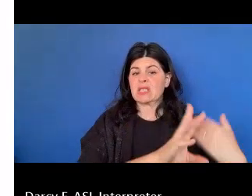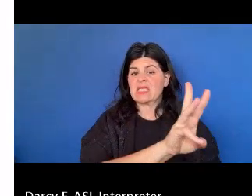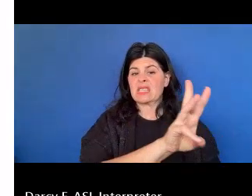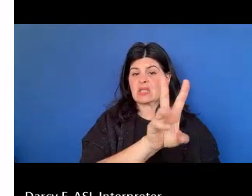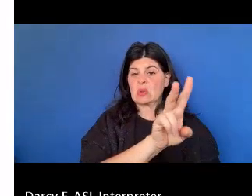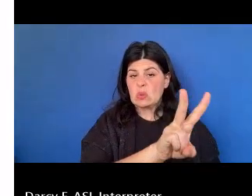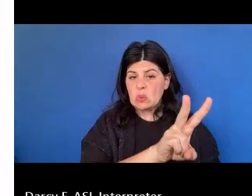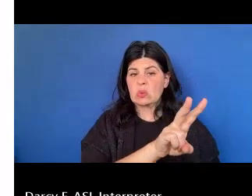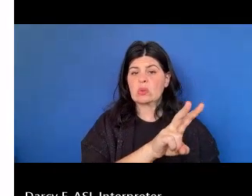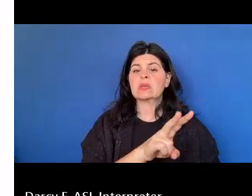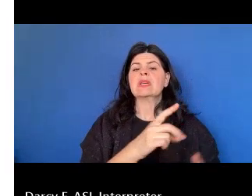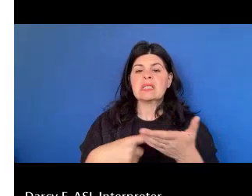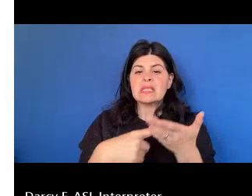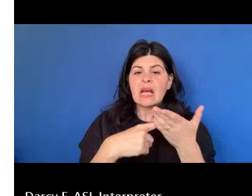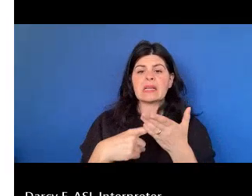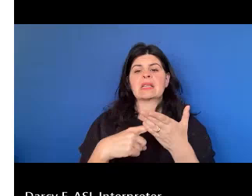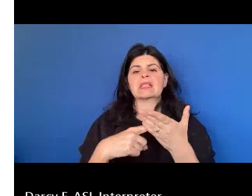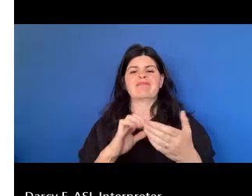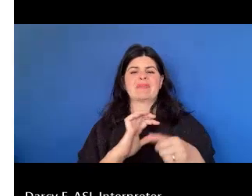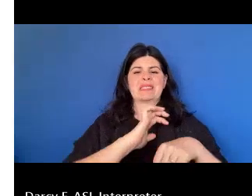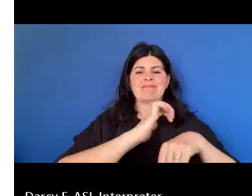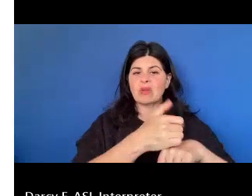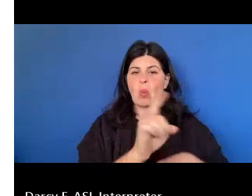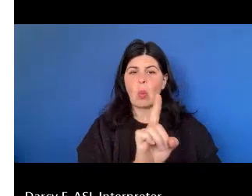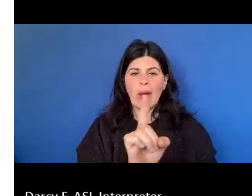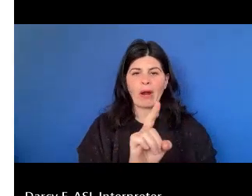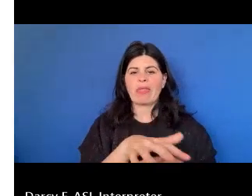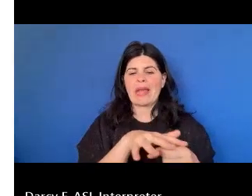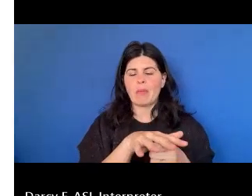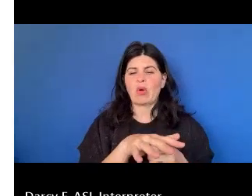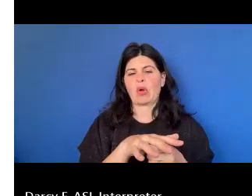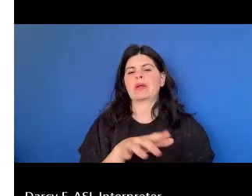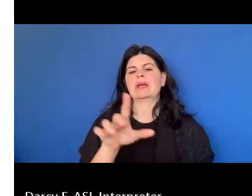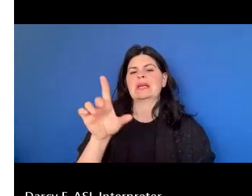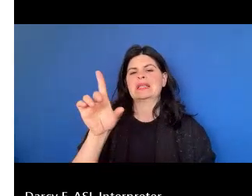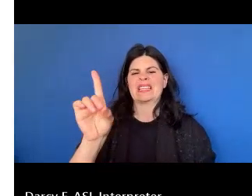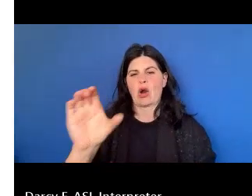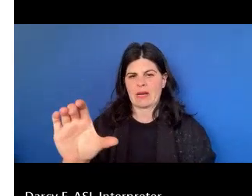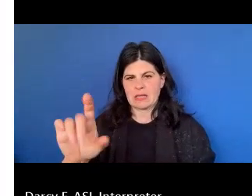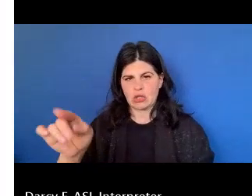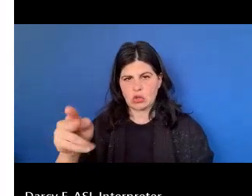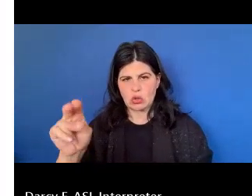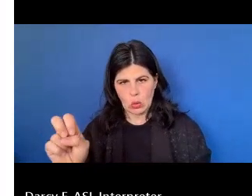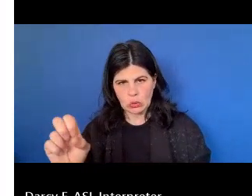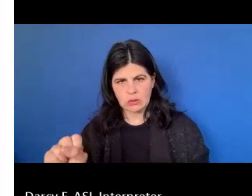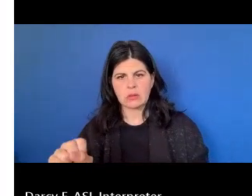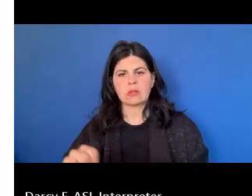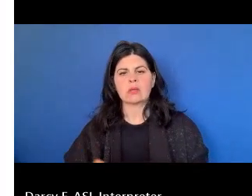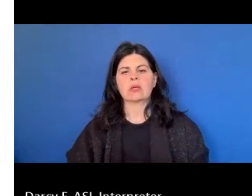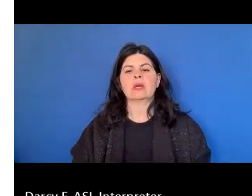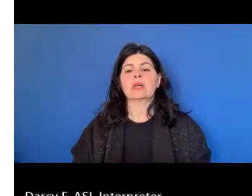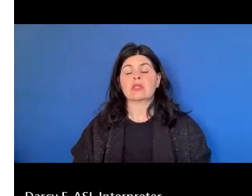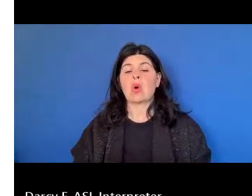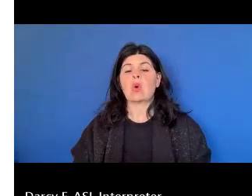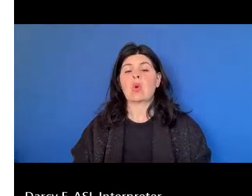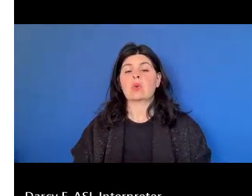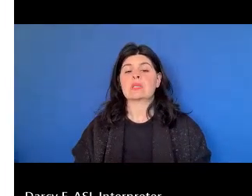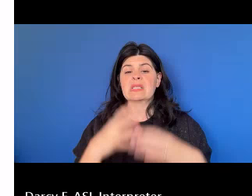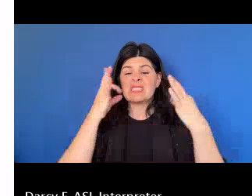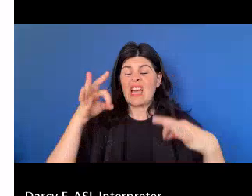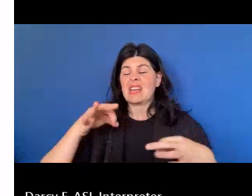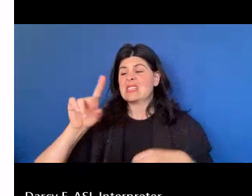CPUC, and they were required to do that by January 1st of this year. They issued a final decision in December